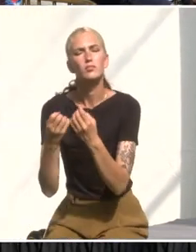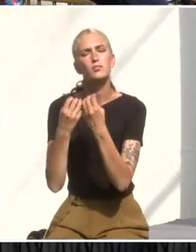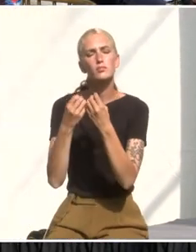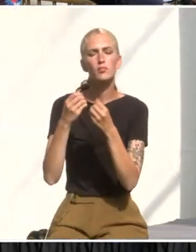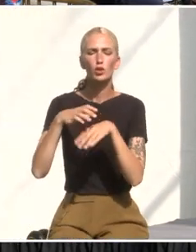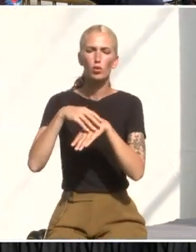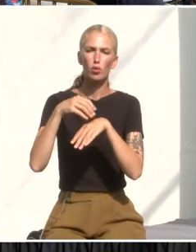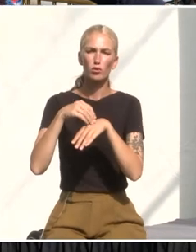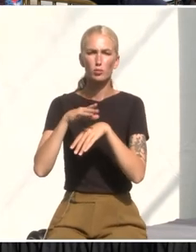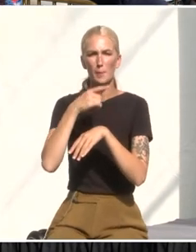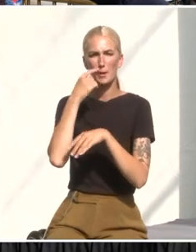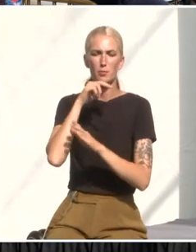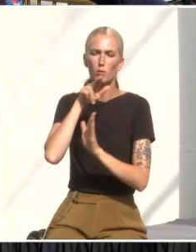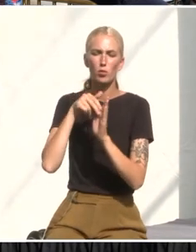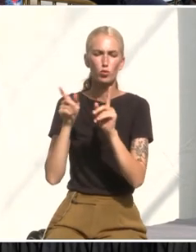facing?